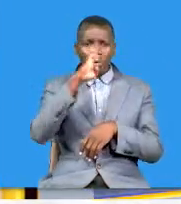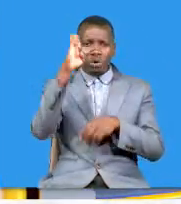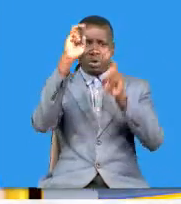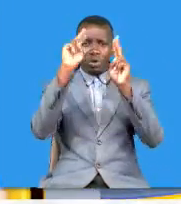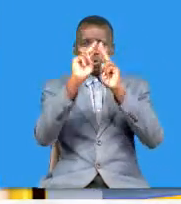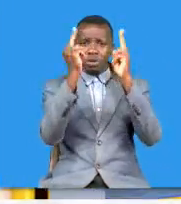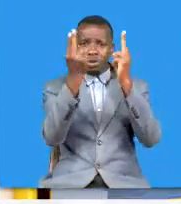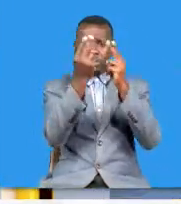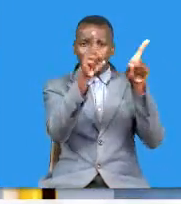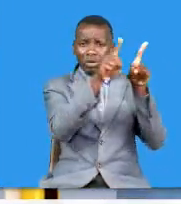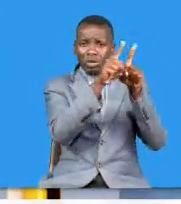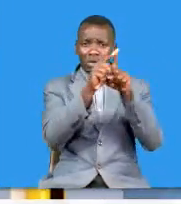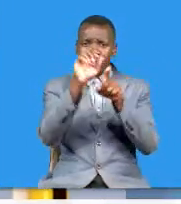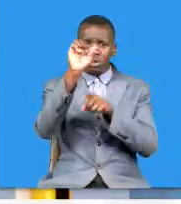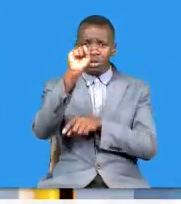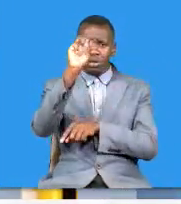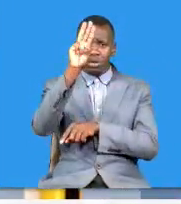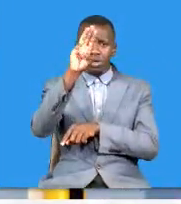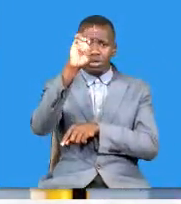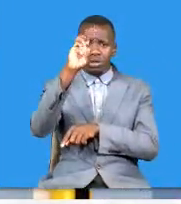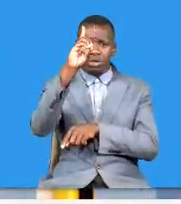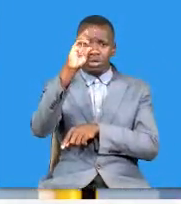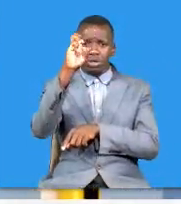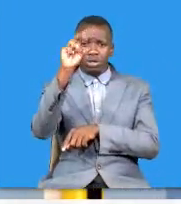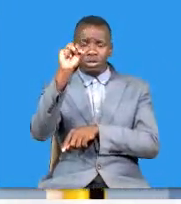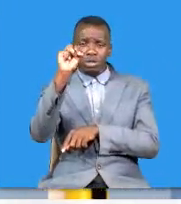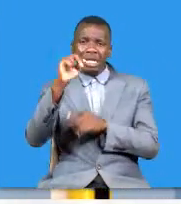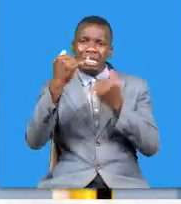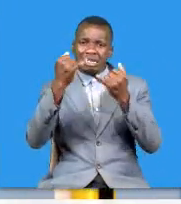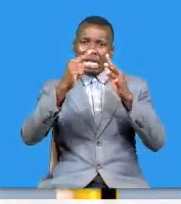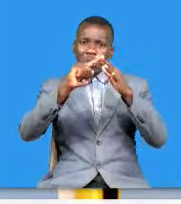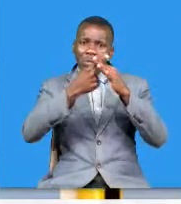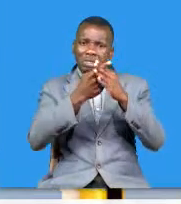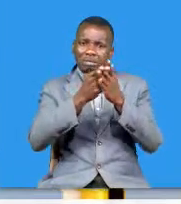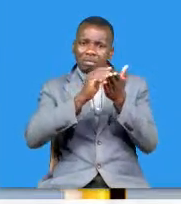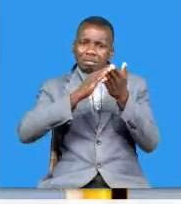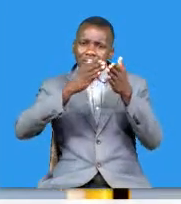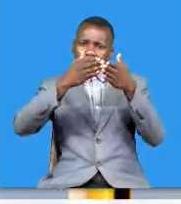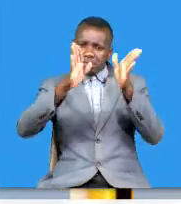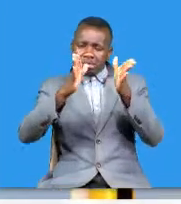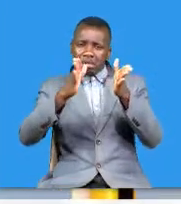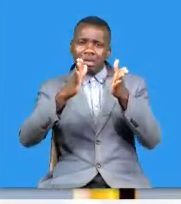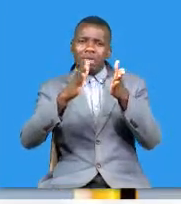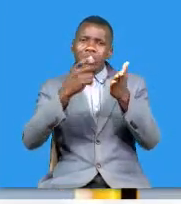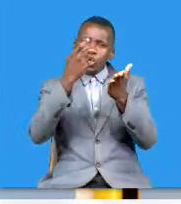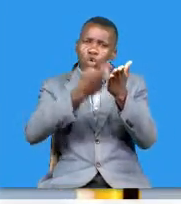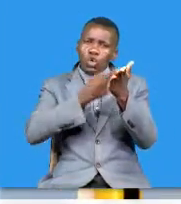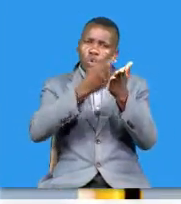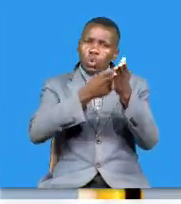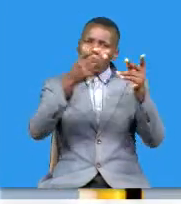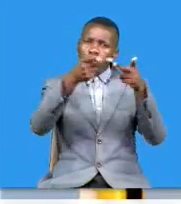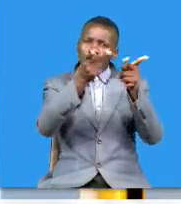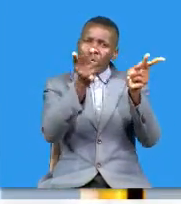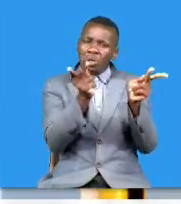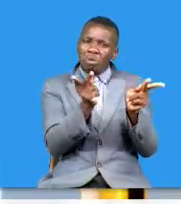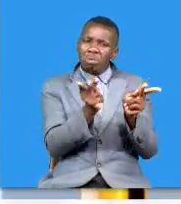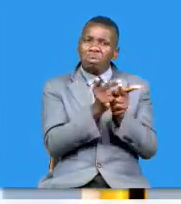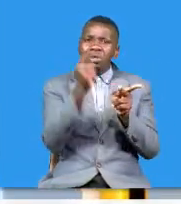Sweden has launched a modern clean cooking facility meant for African countries to